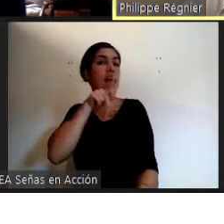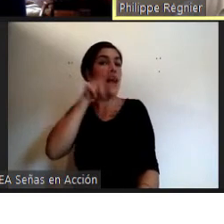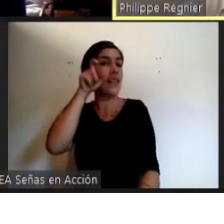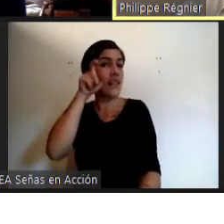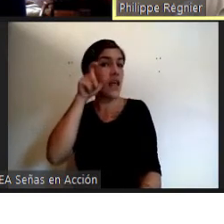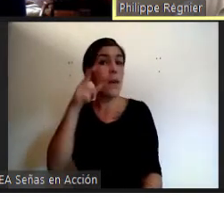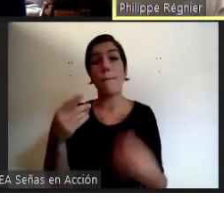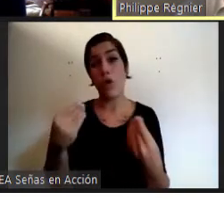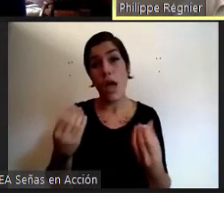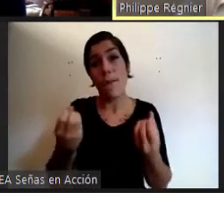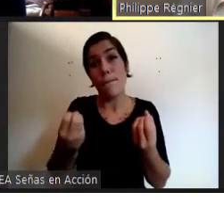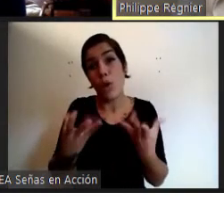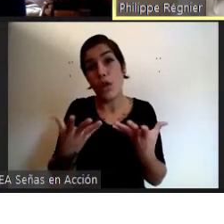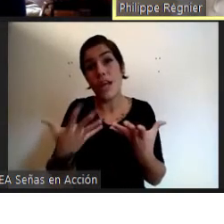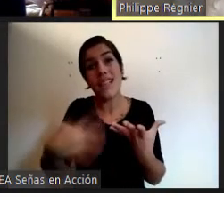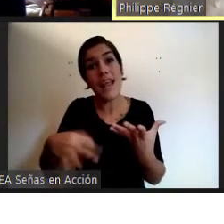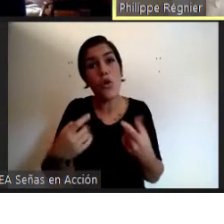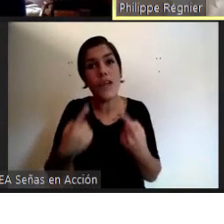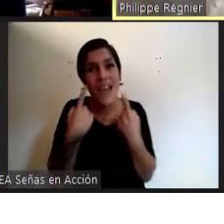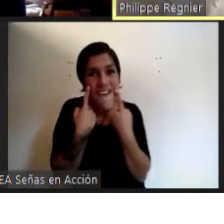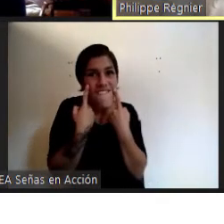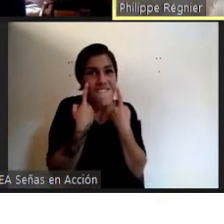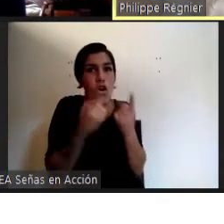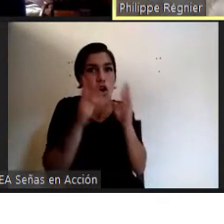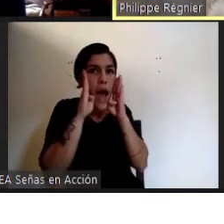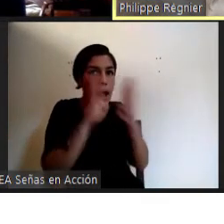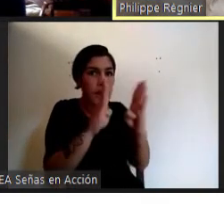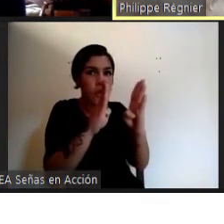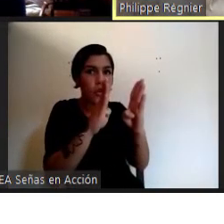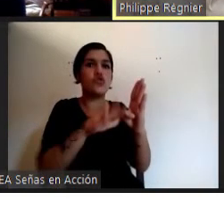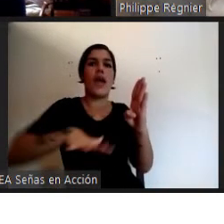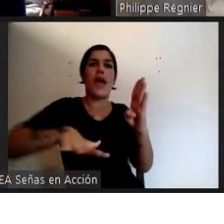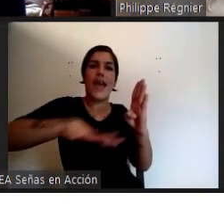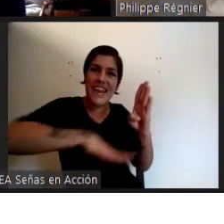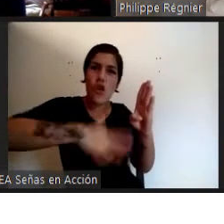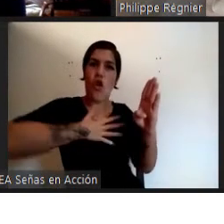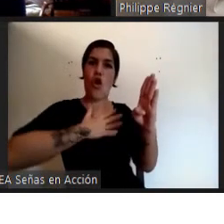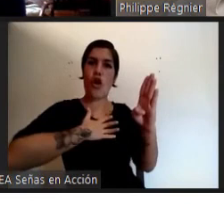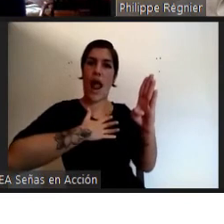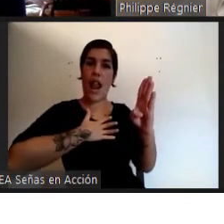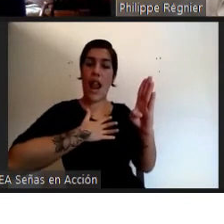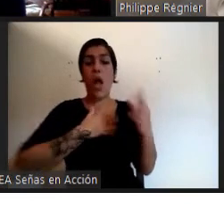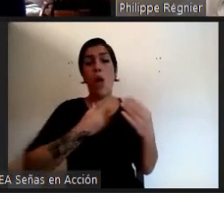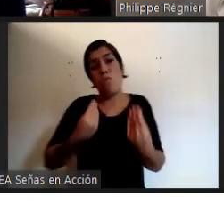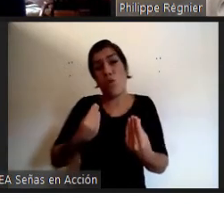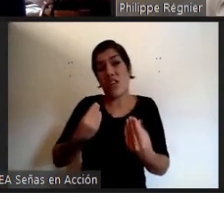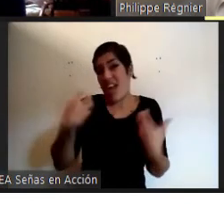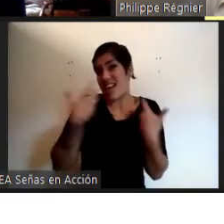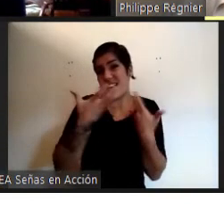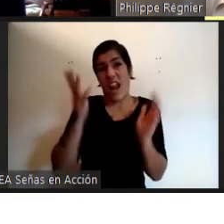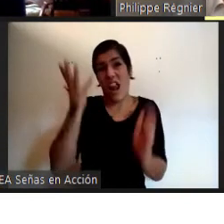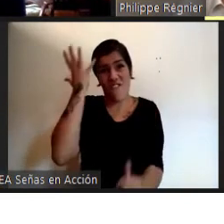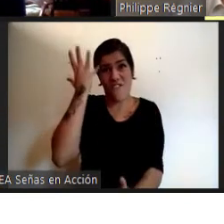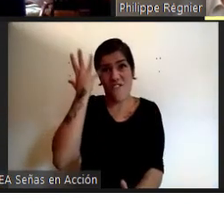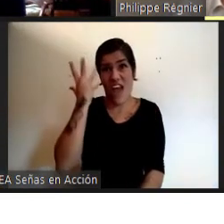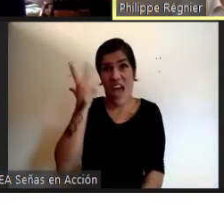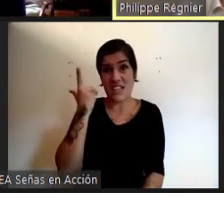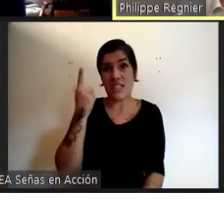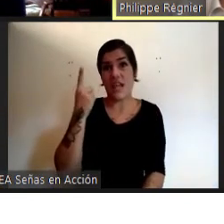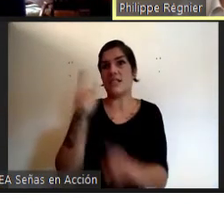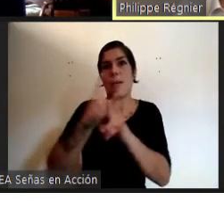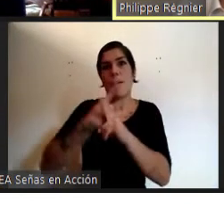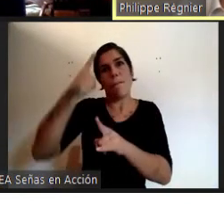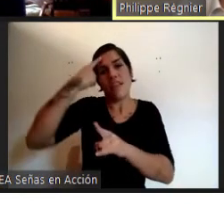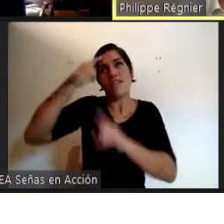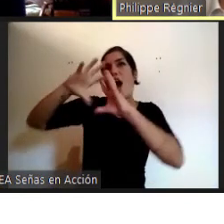I'm talking about proximity artists, because in France, there is quite an international look on